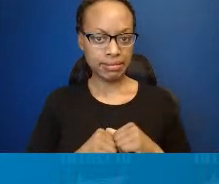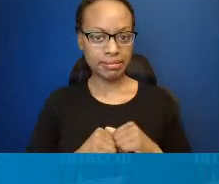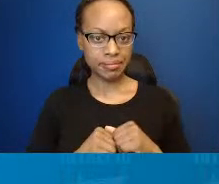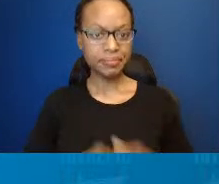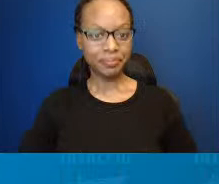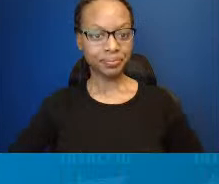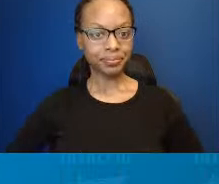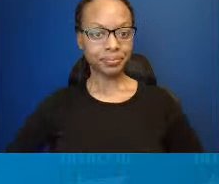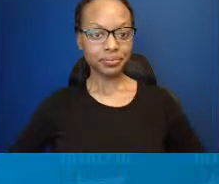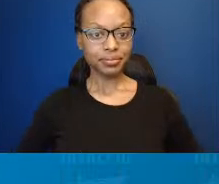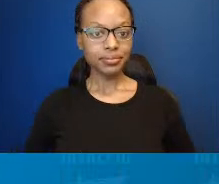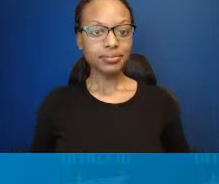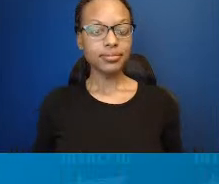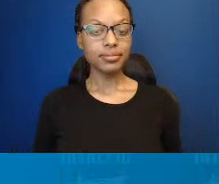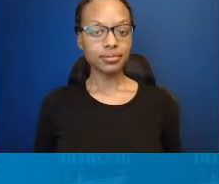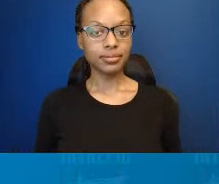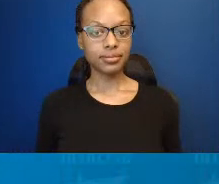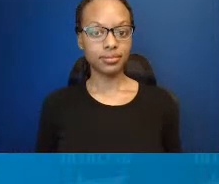Now,